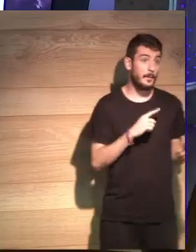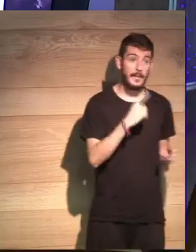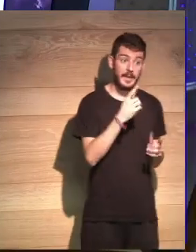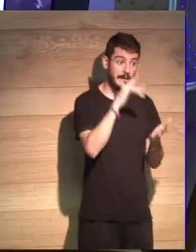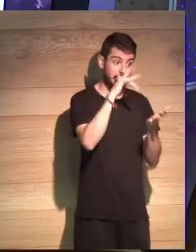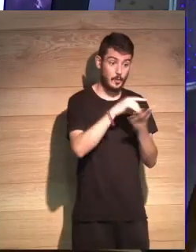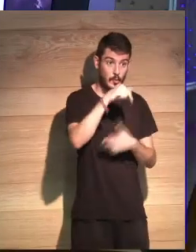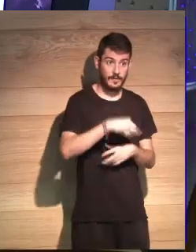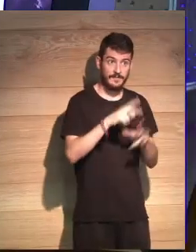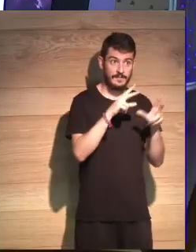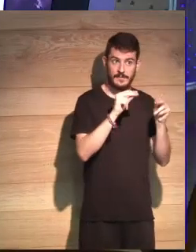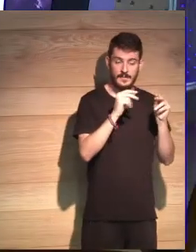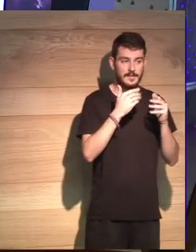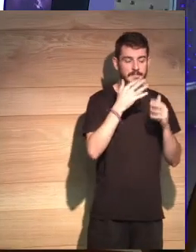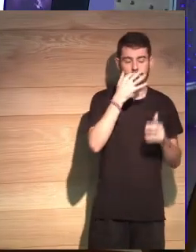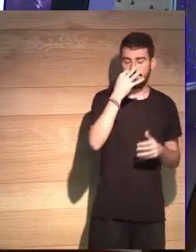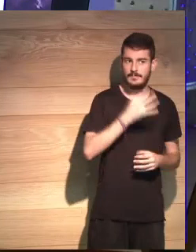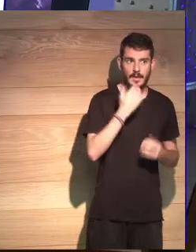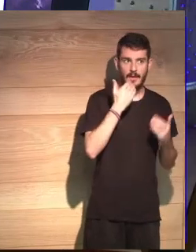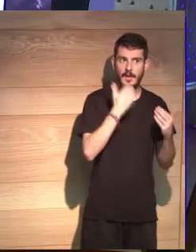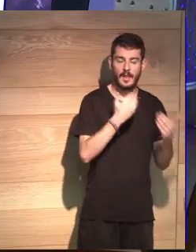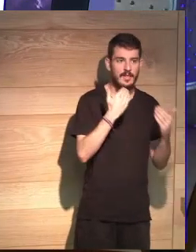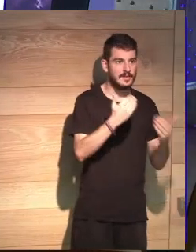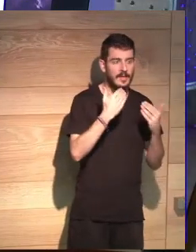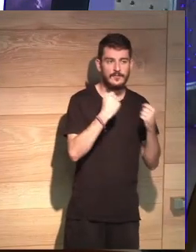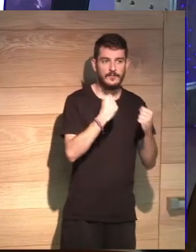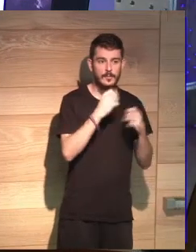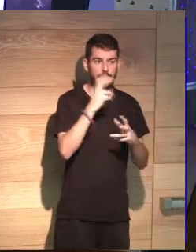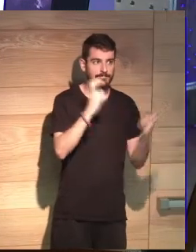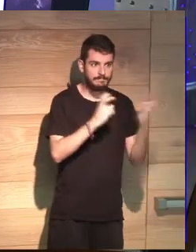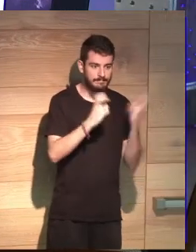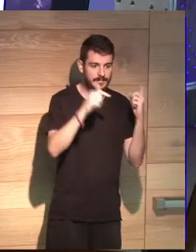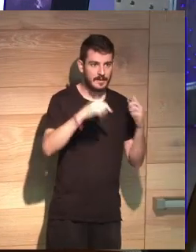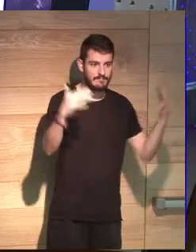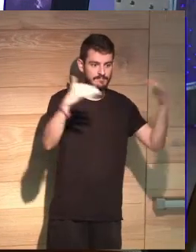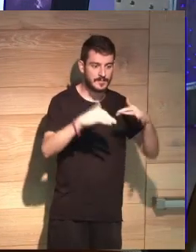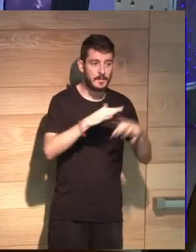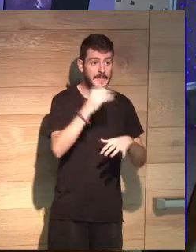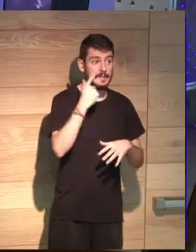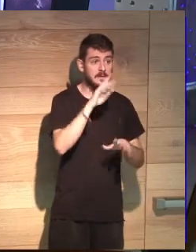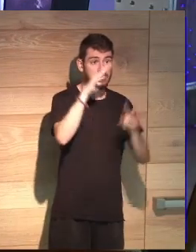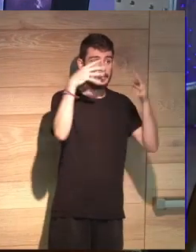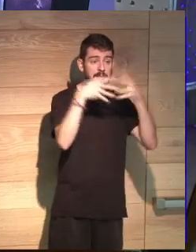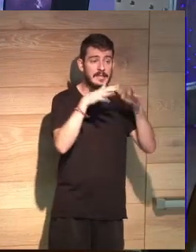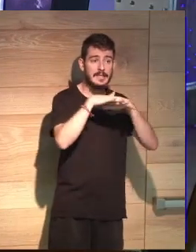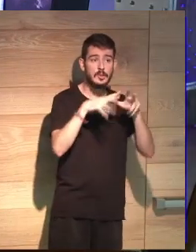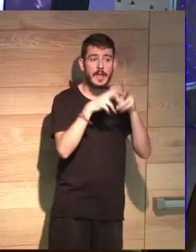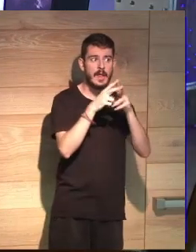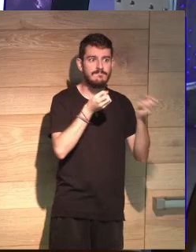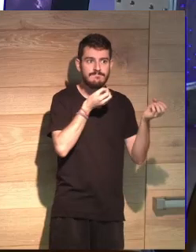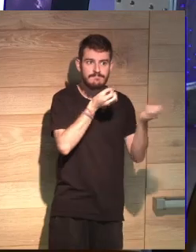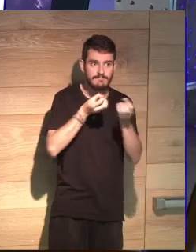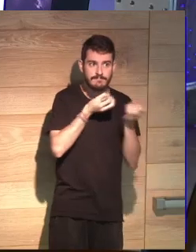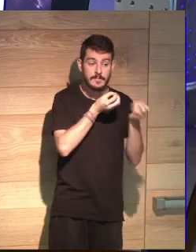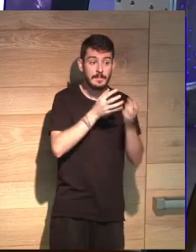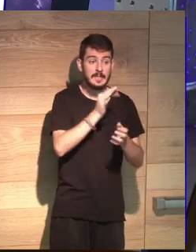We're going to wrap today's session, and we are very grateful for your presence here today and